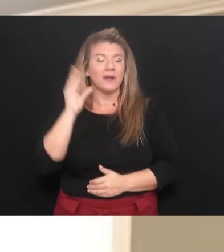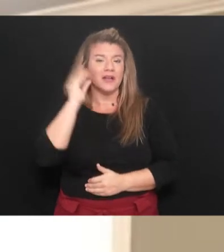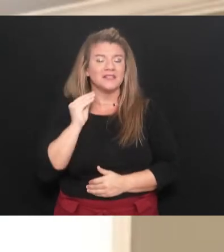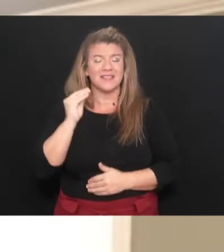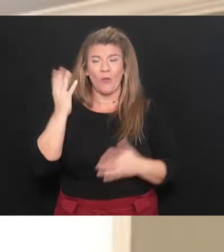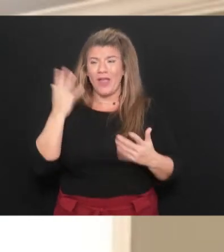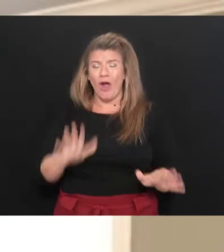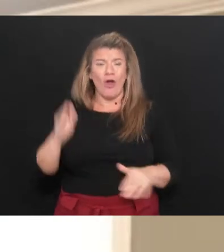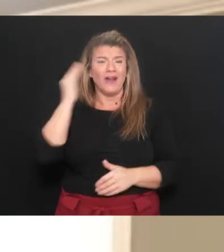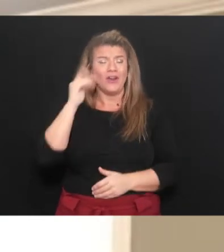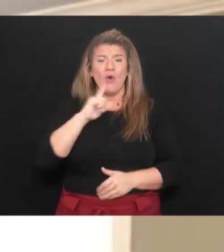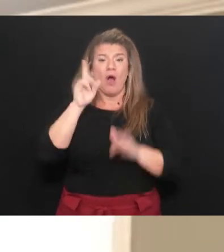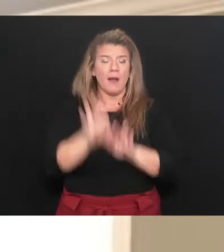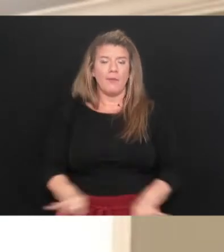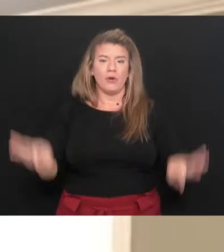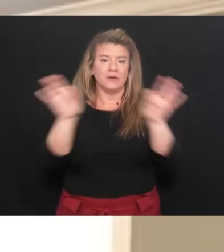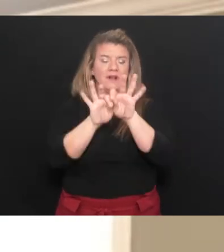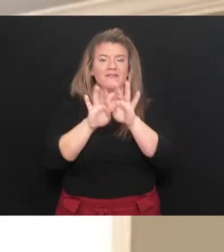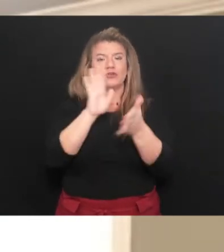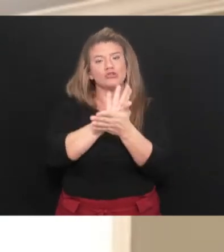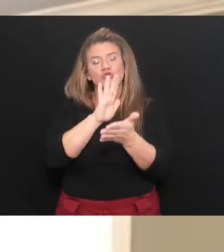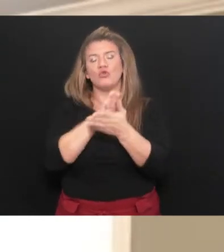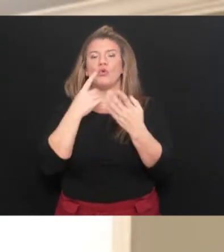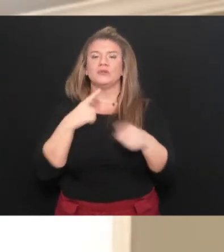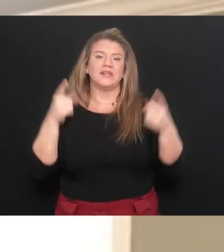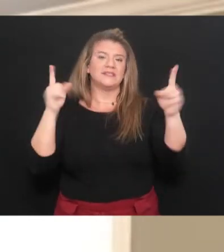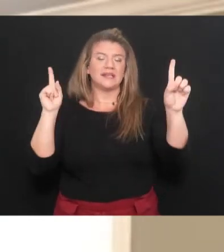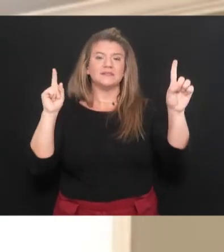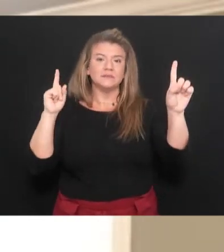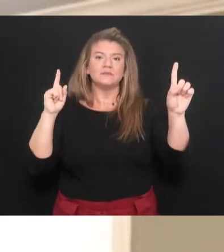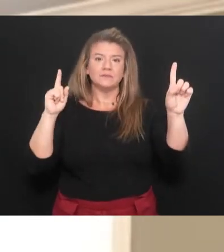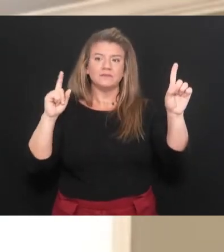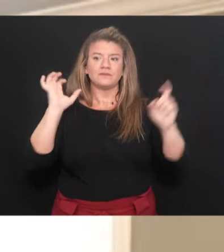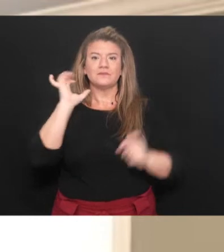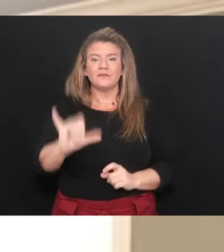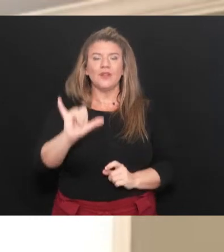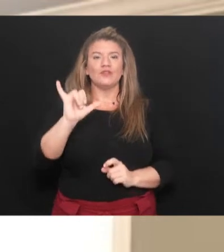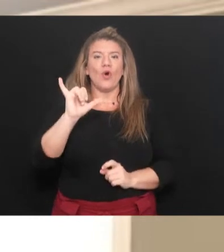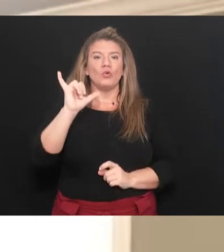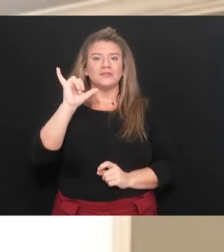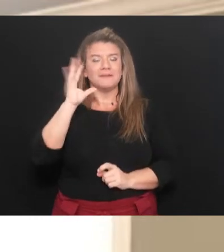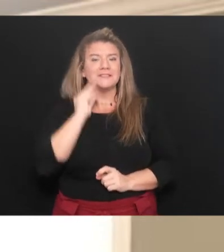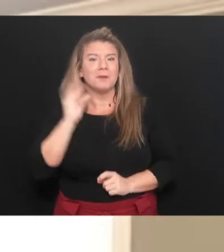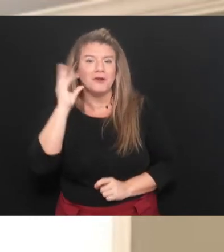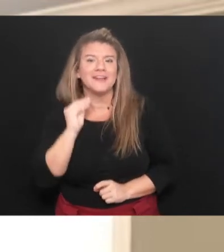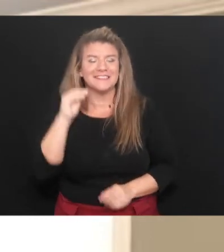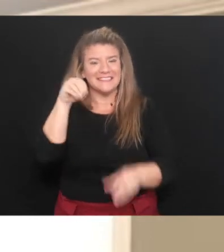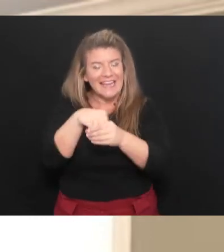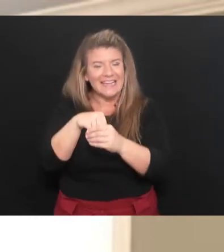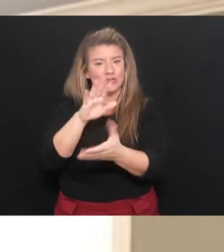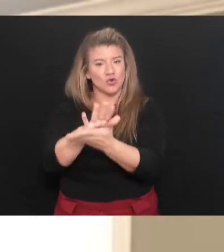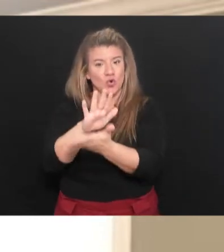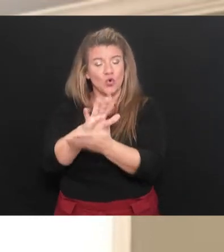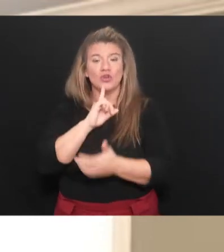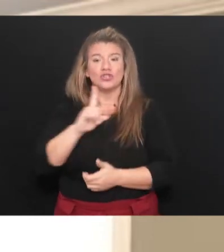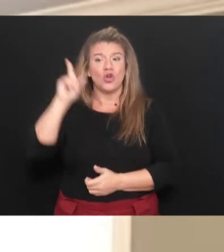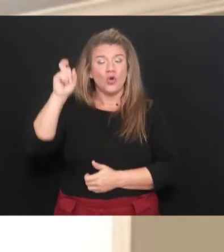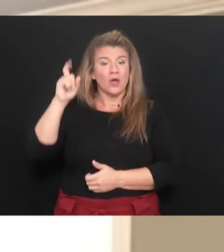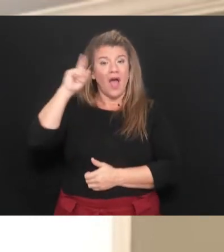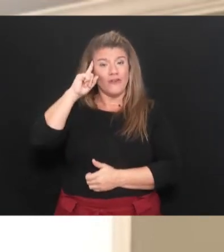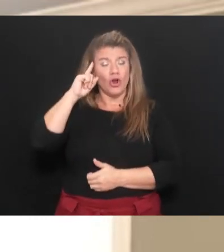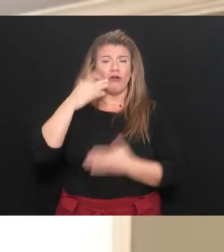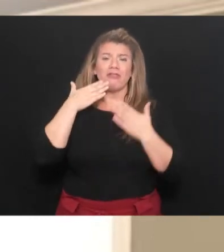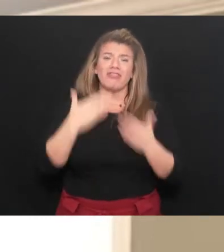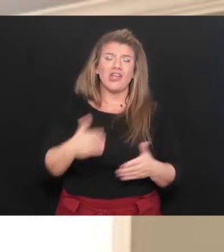so important for school success and just those experiences in our schools. So Governor Justice, thank you for your